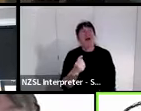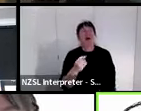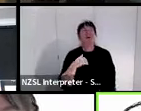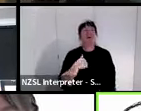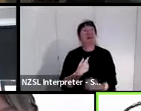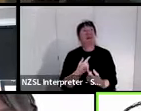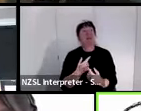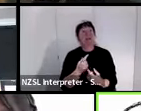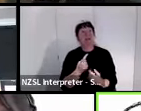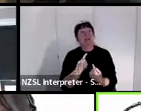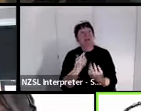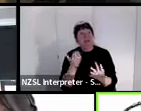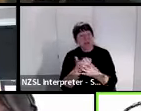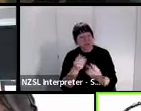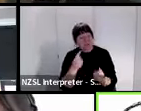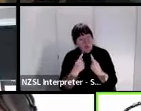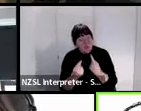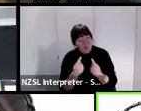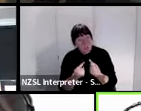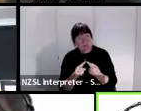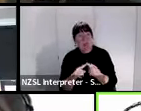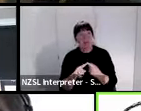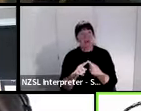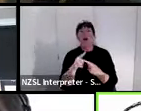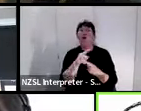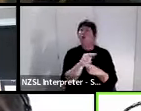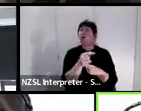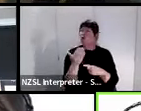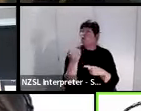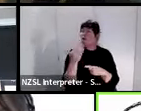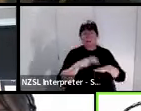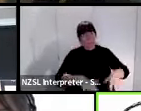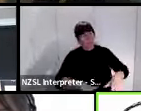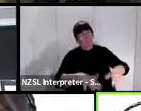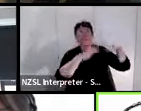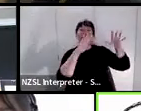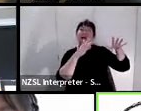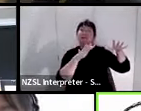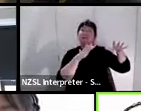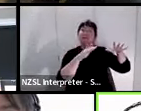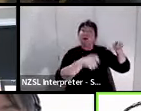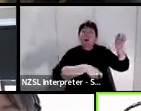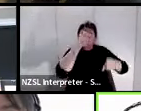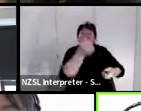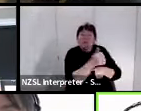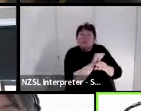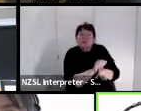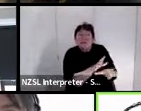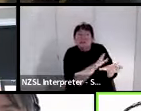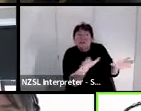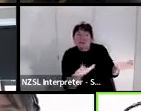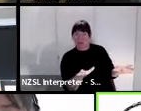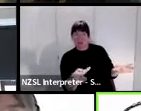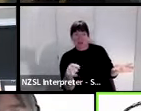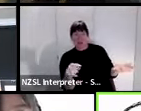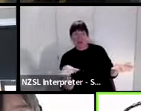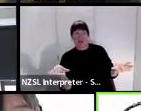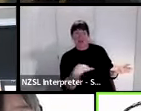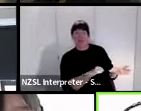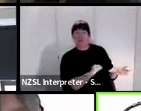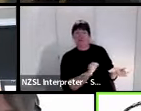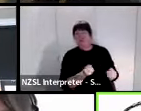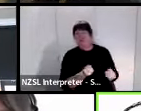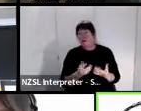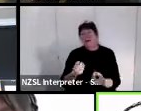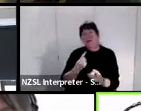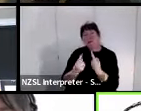being accessible. I mean, we saw that with the civil defence recently with the floods. The civil defence should have been able to provide